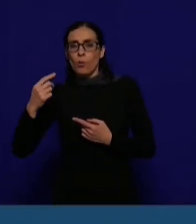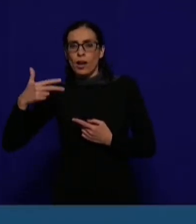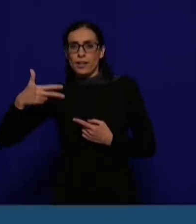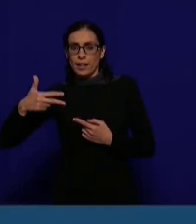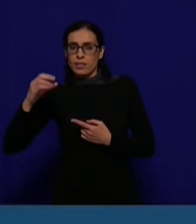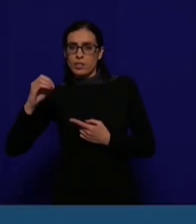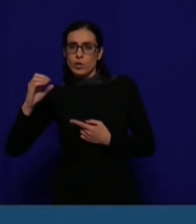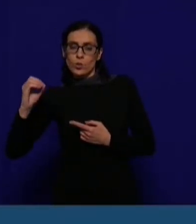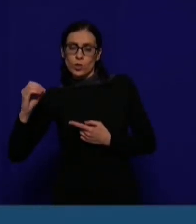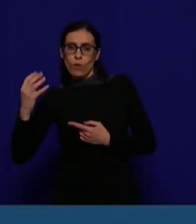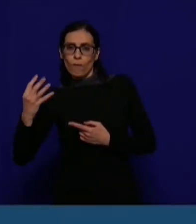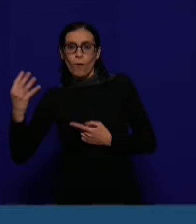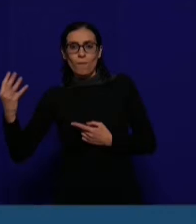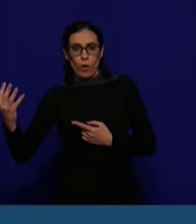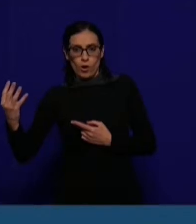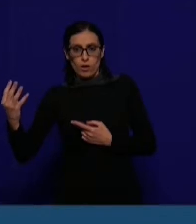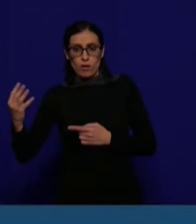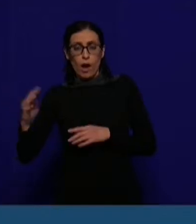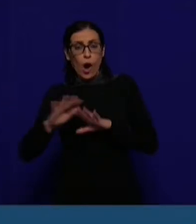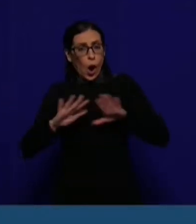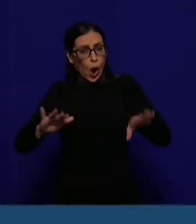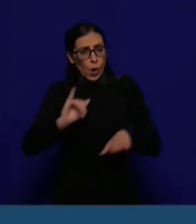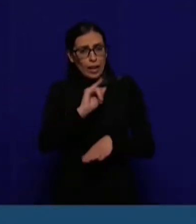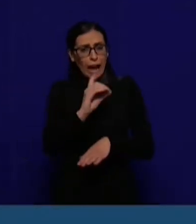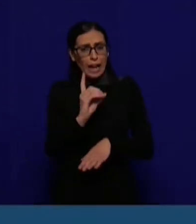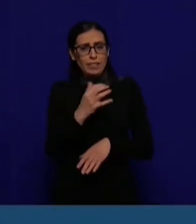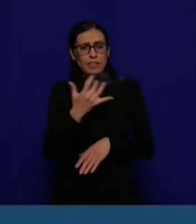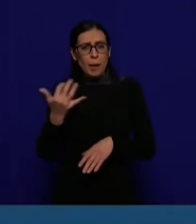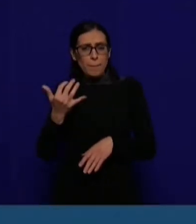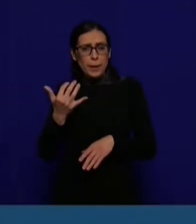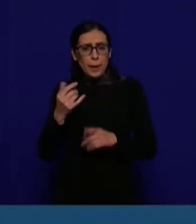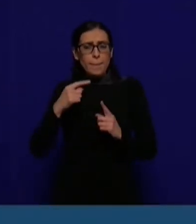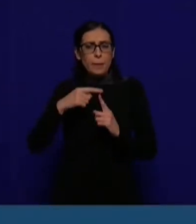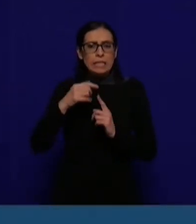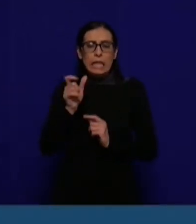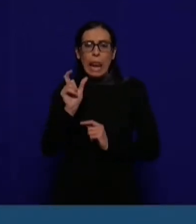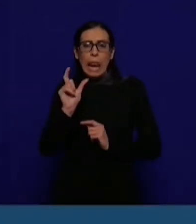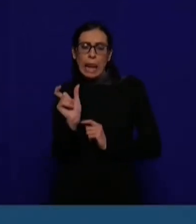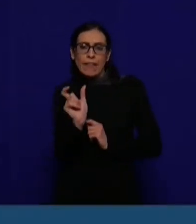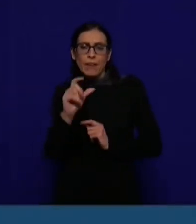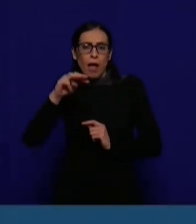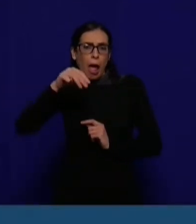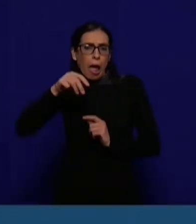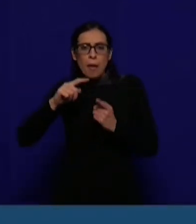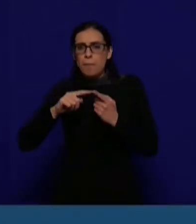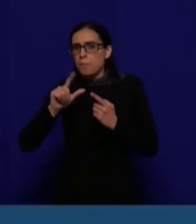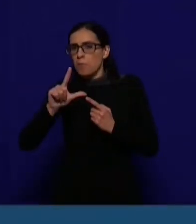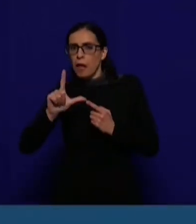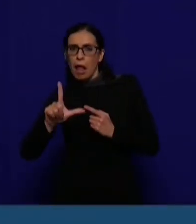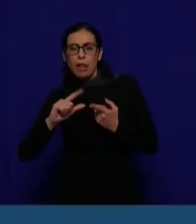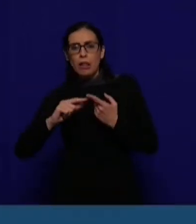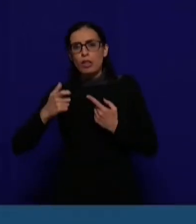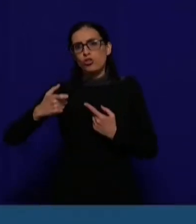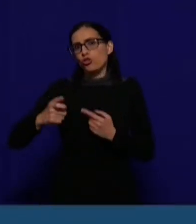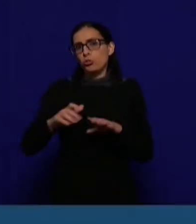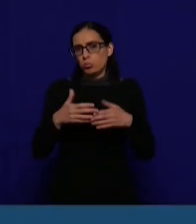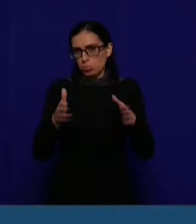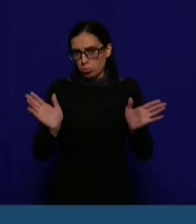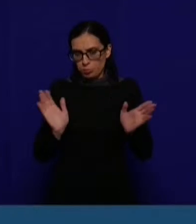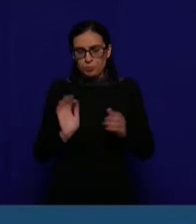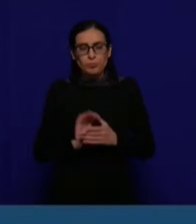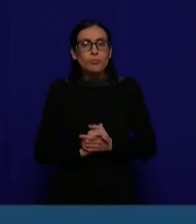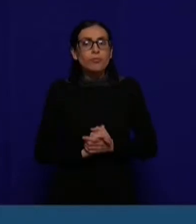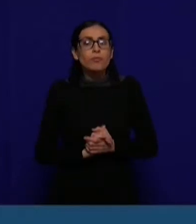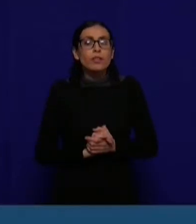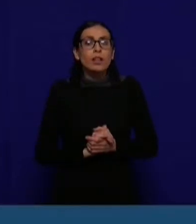99180044. And you will then receive an invitation within a few days. So I encourage everyone aged over 40 years to